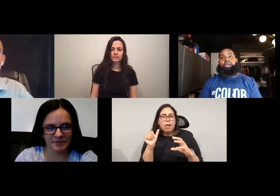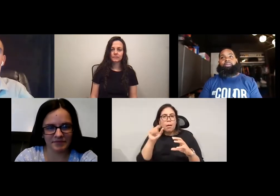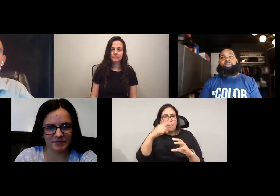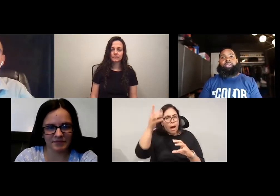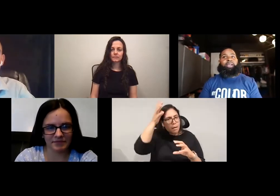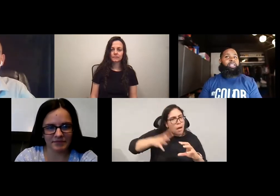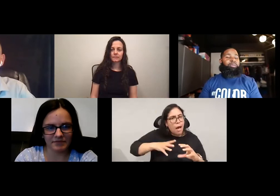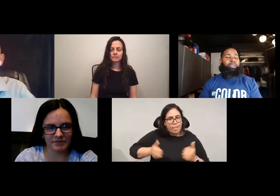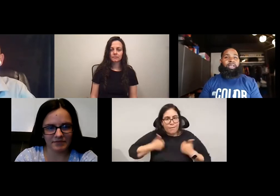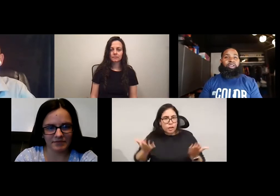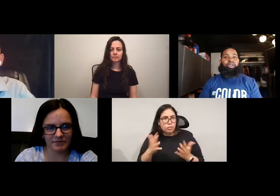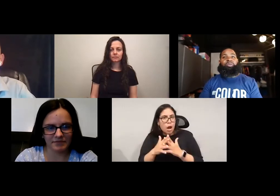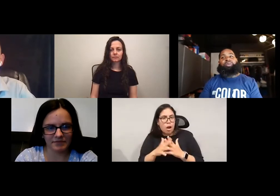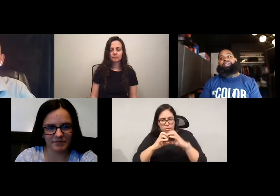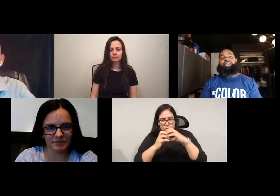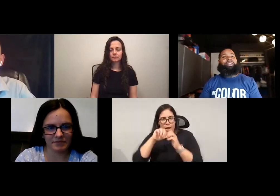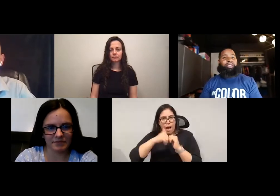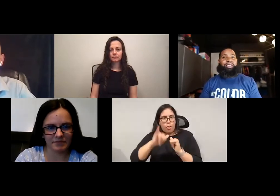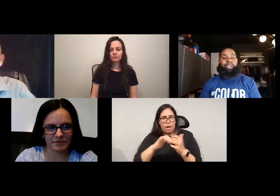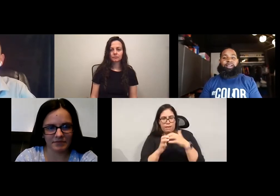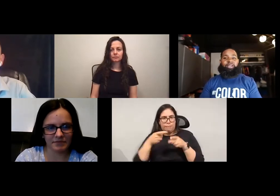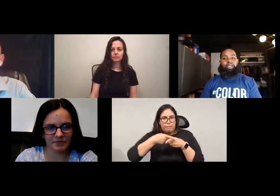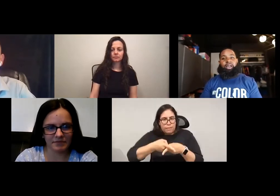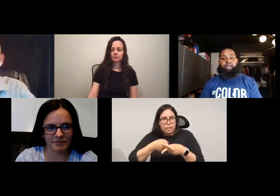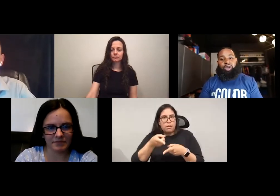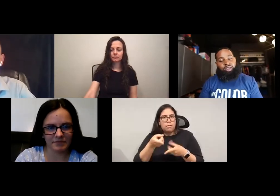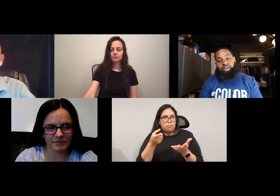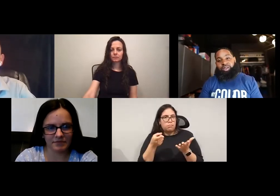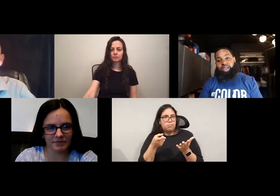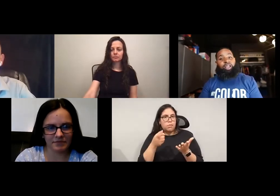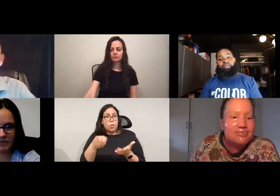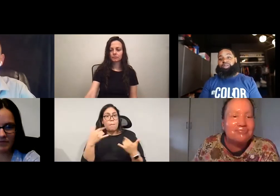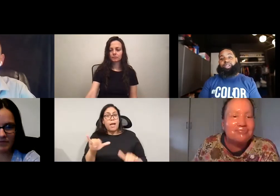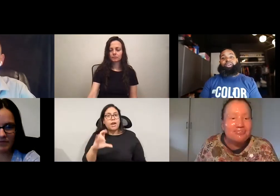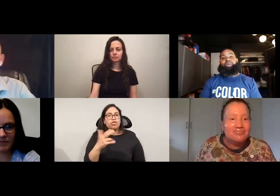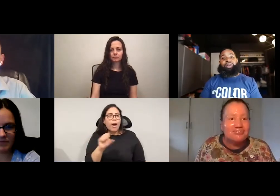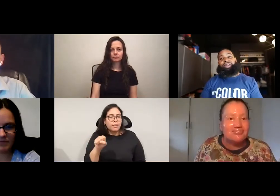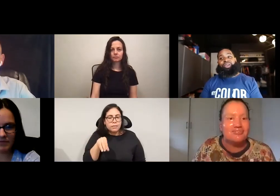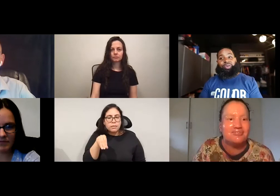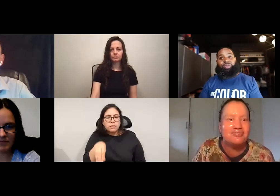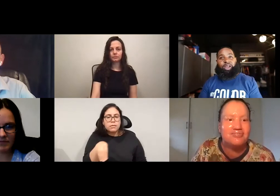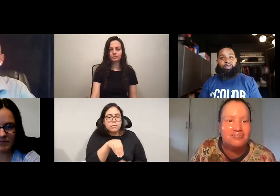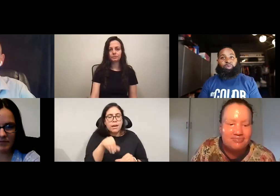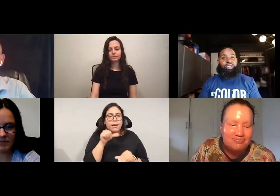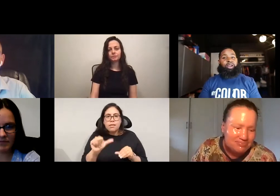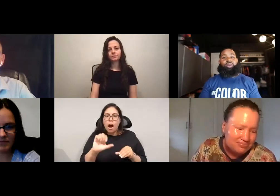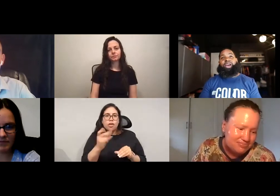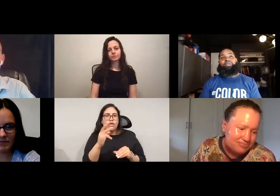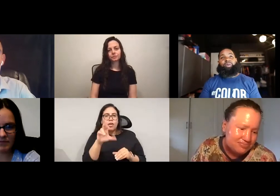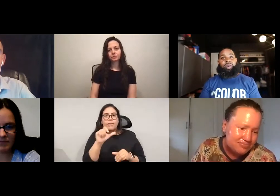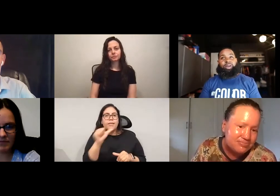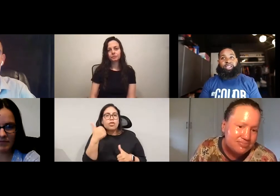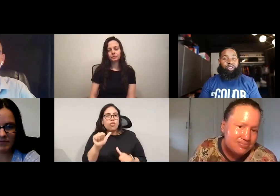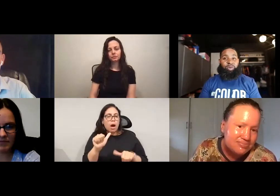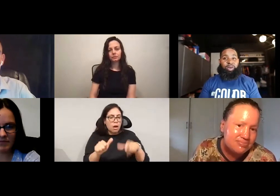things, just like Jacob said, you play chess, not checkers. You have to understand that everyone's not going to be you. Everyone's not going to have